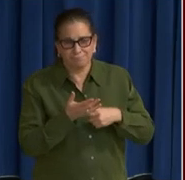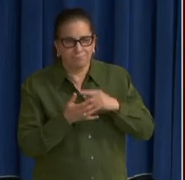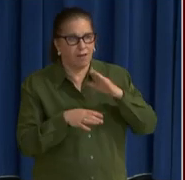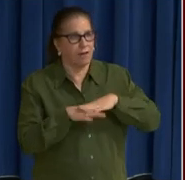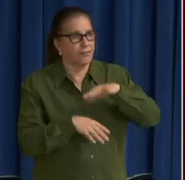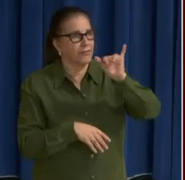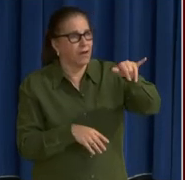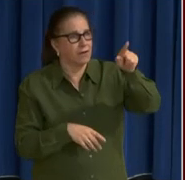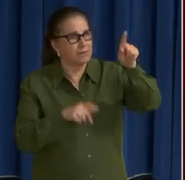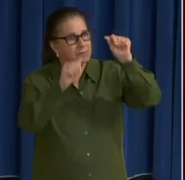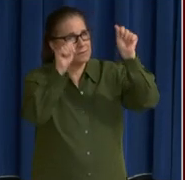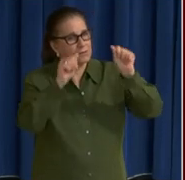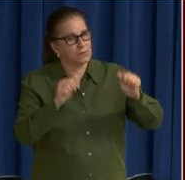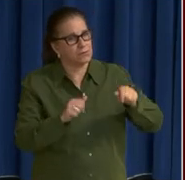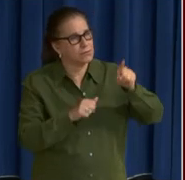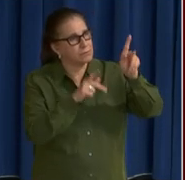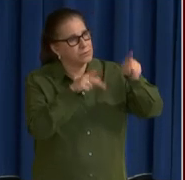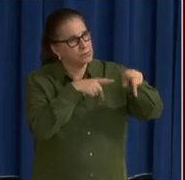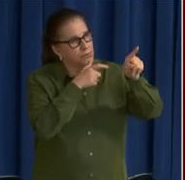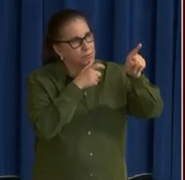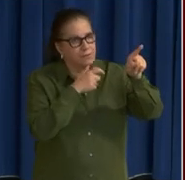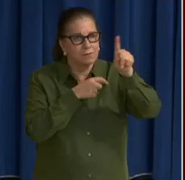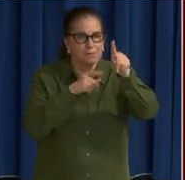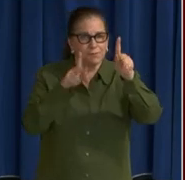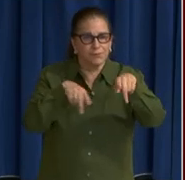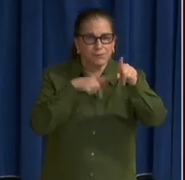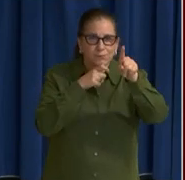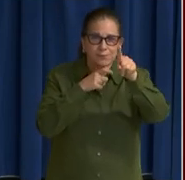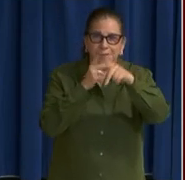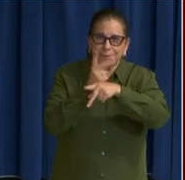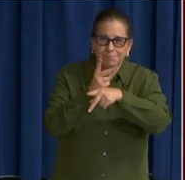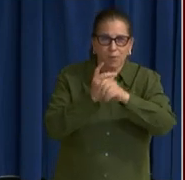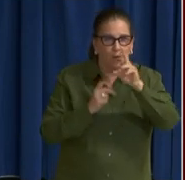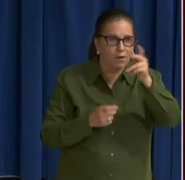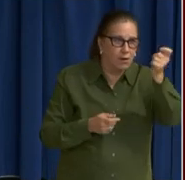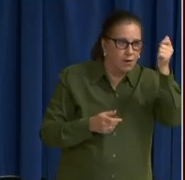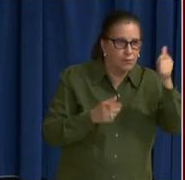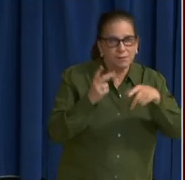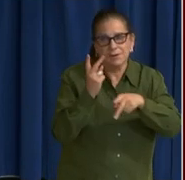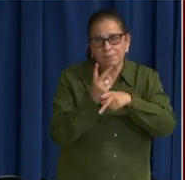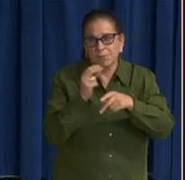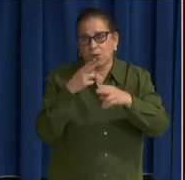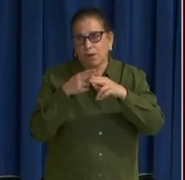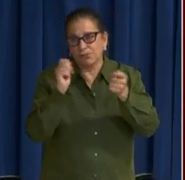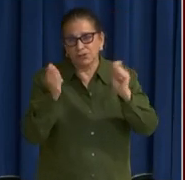group kind of landed, like a lot of people do, with a